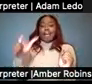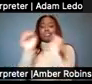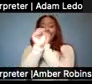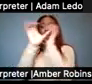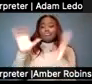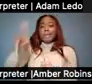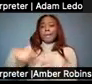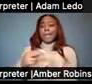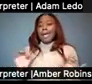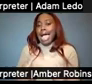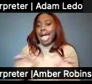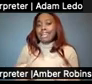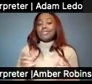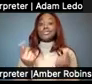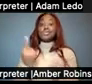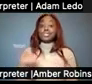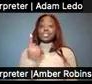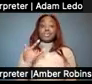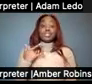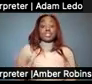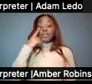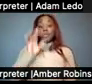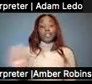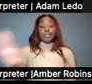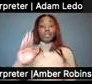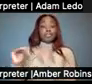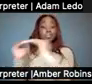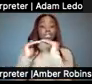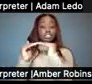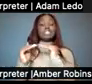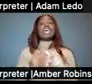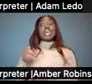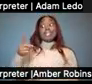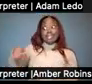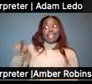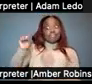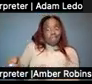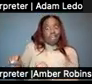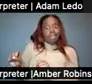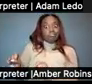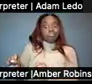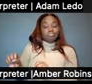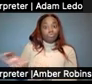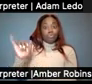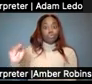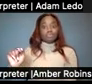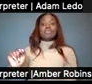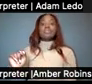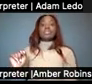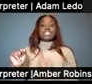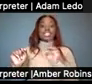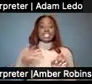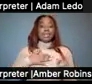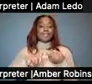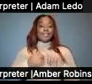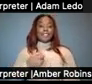being active and doing something that's typical for their peers. They can do it. And this is just my friend, Cora. I